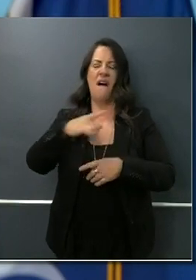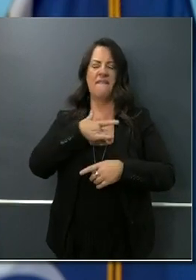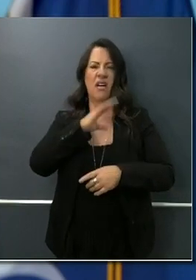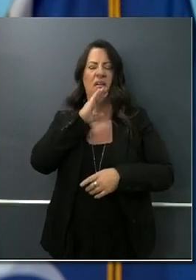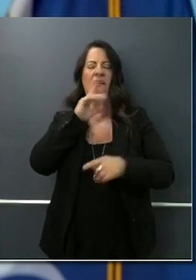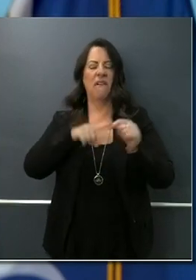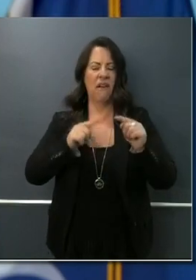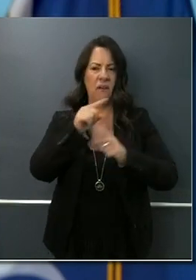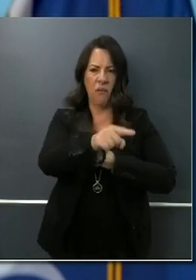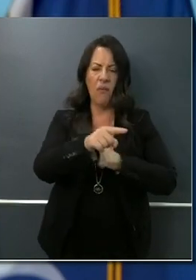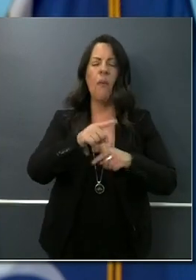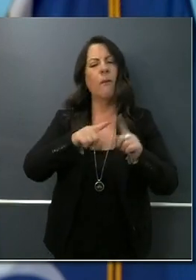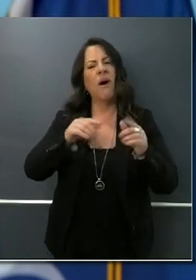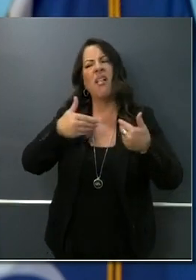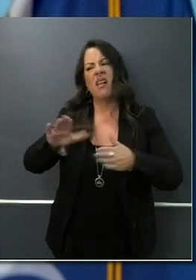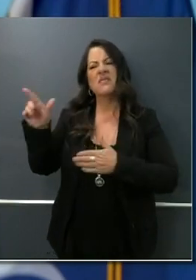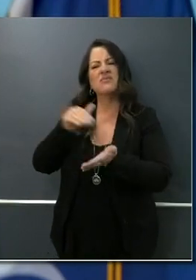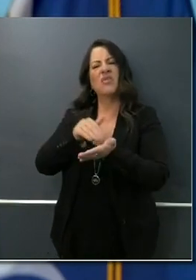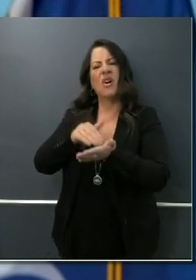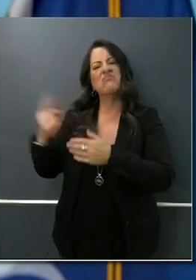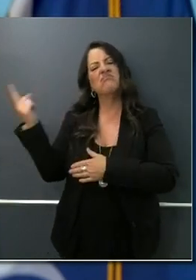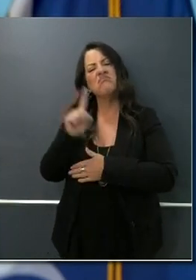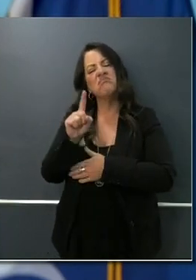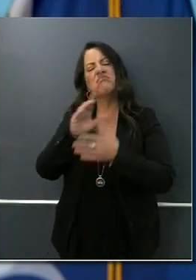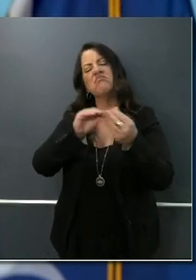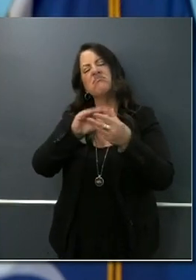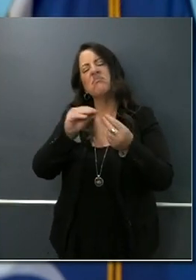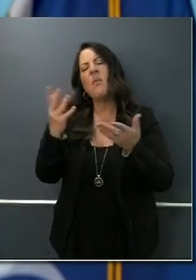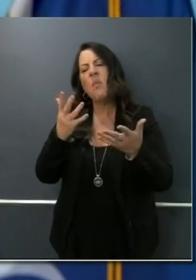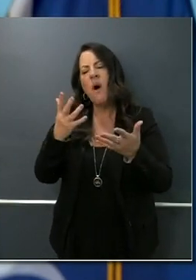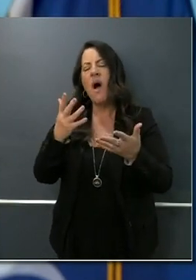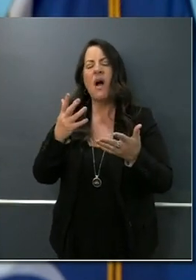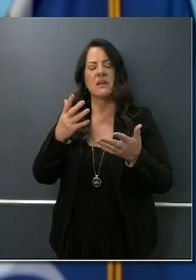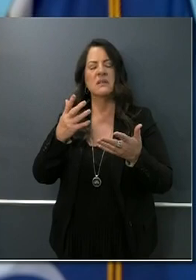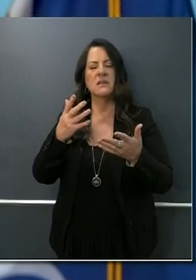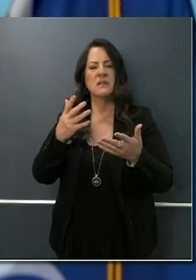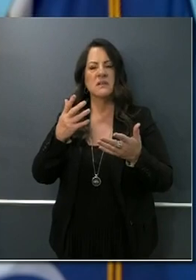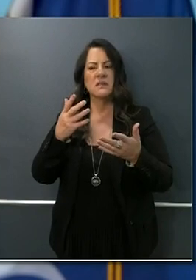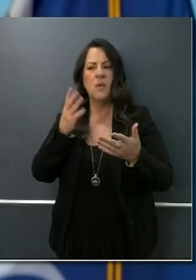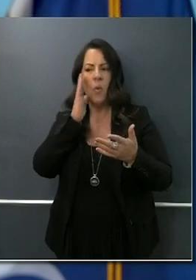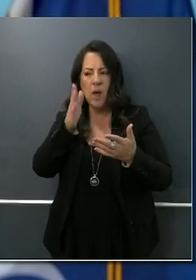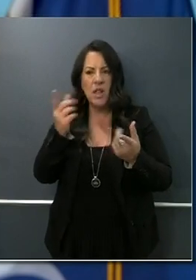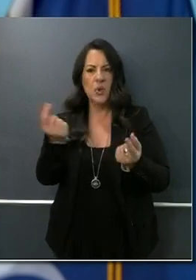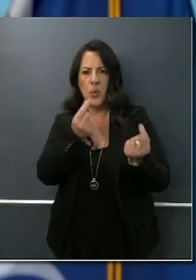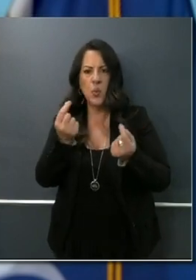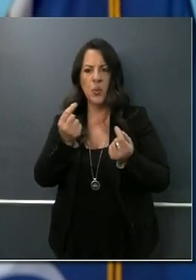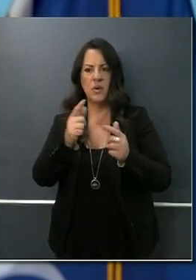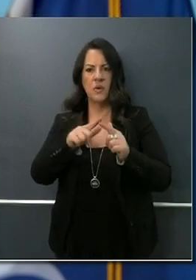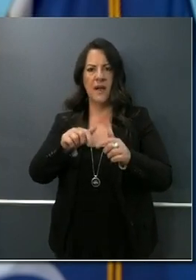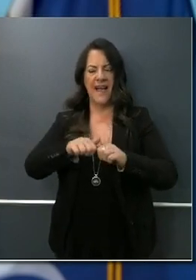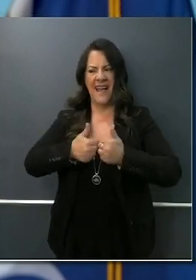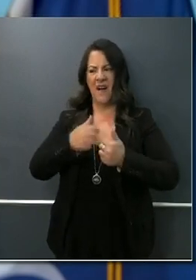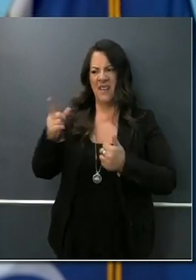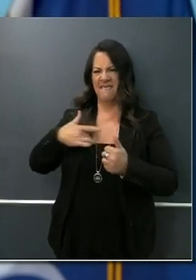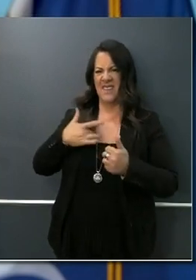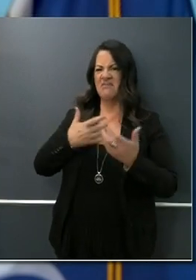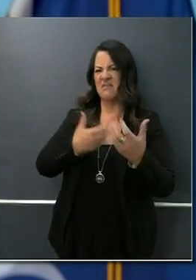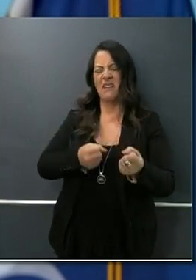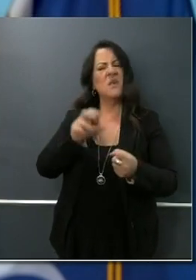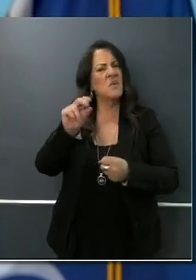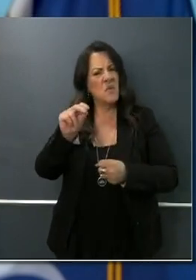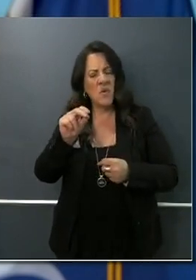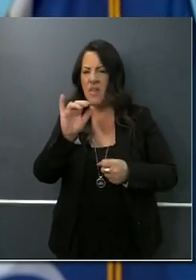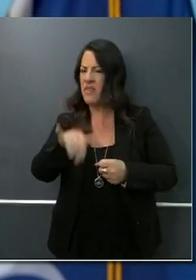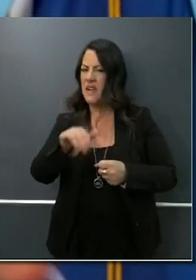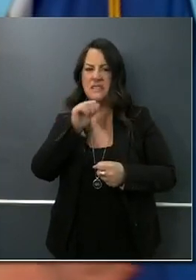more specifically the blanks in terms of what those actions have been and why he feels confident